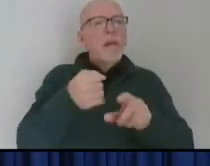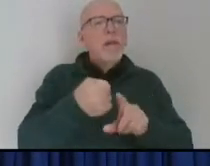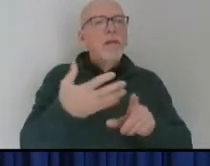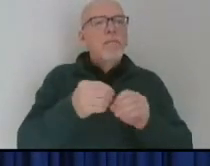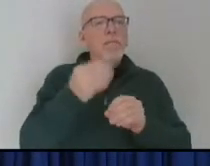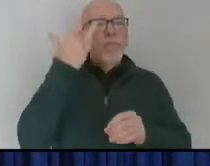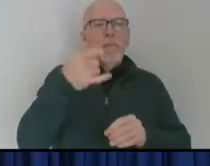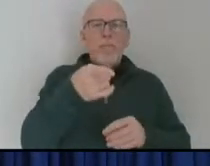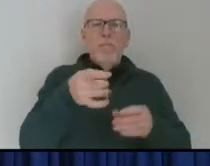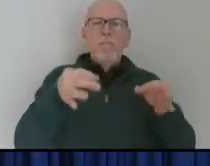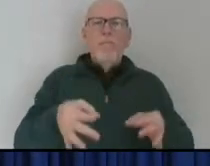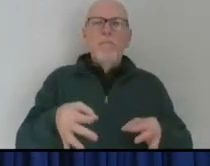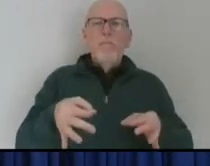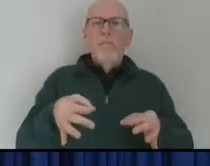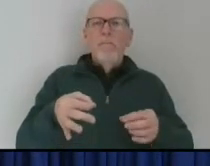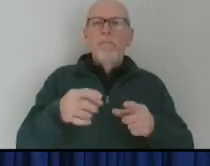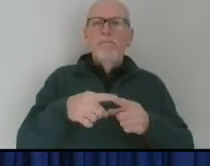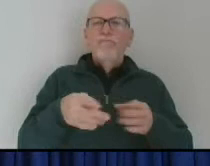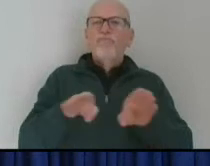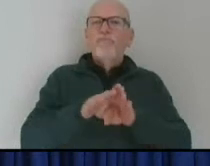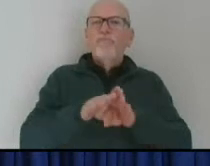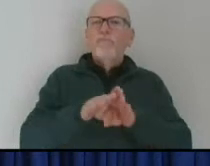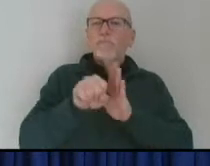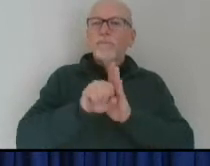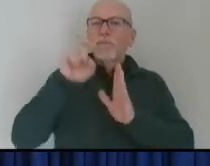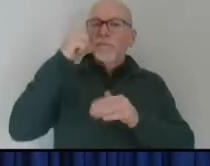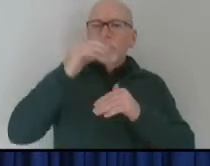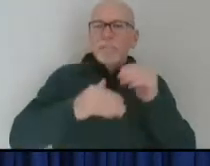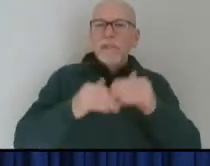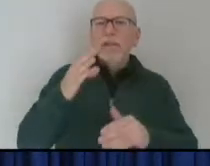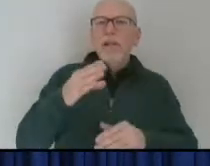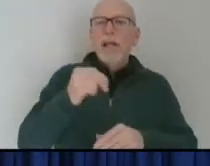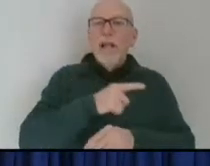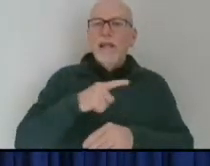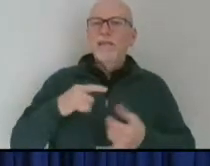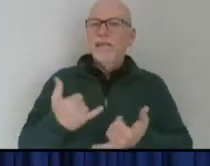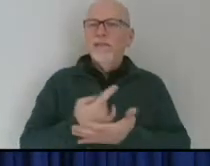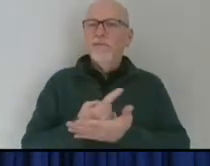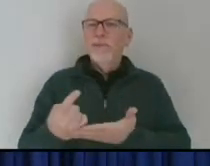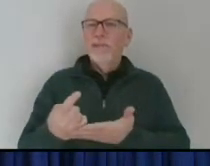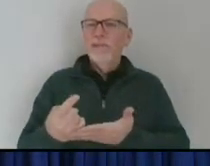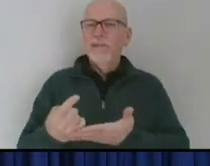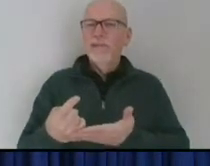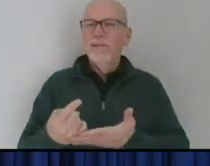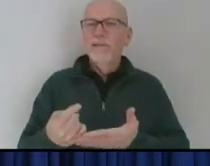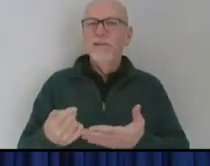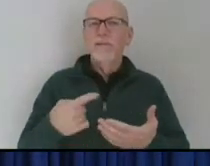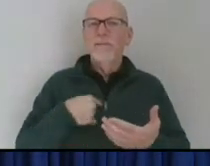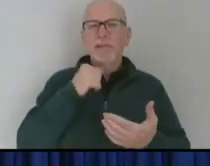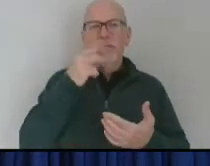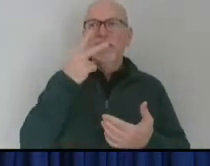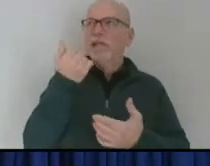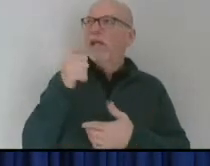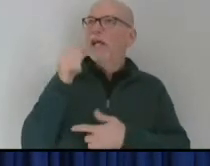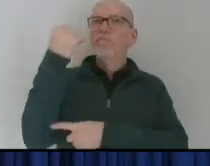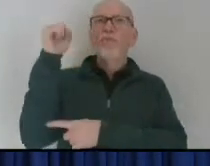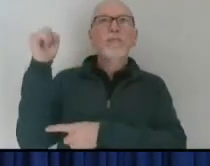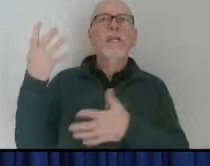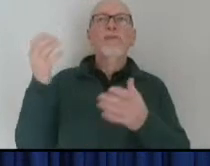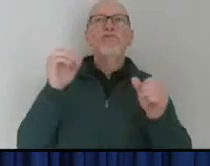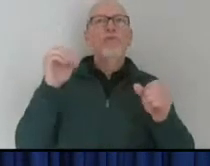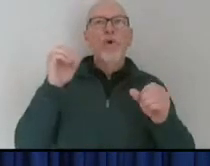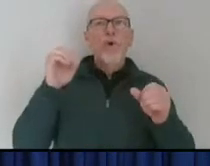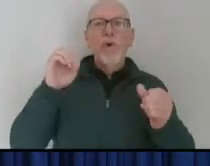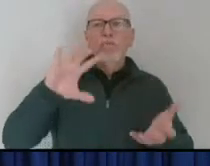you decided to shut down the state government buildings and the legislature this week when, we didn't see any protesters, no